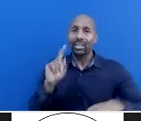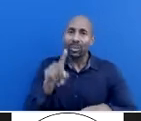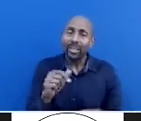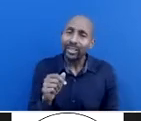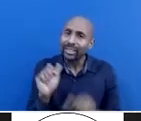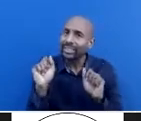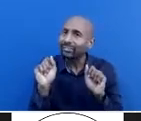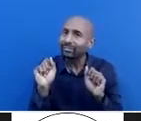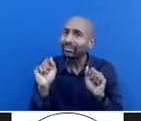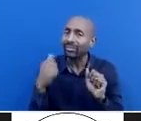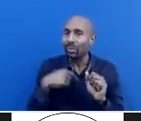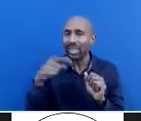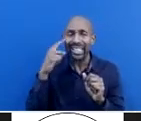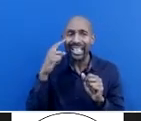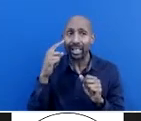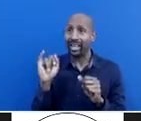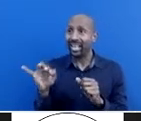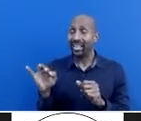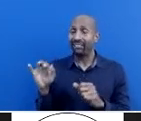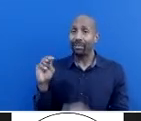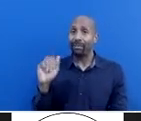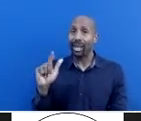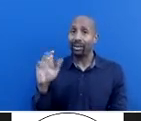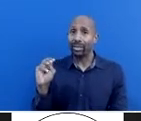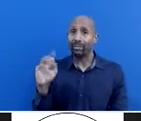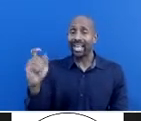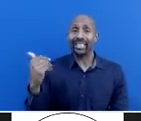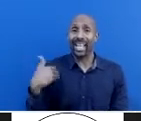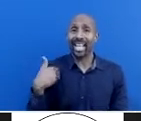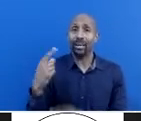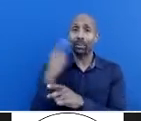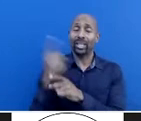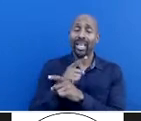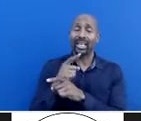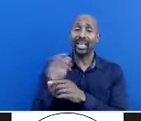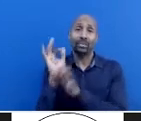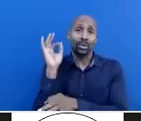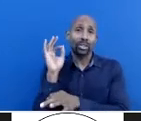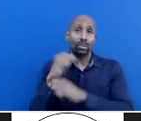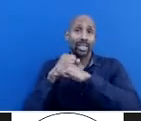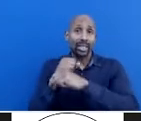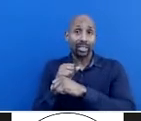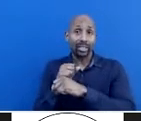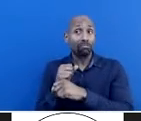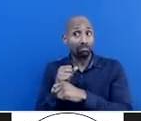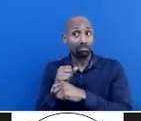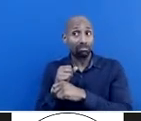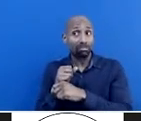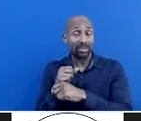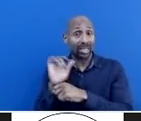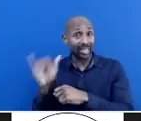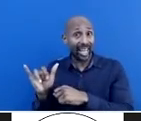protection? Is there a way of shielding us from the harm that is coming our way? The Bolsa de